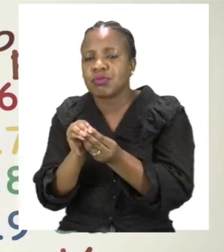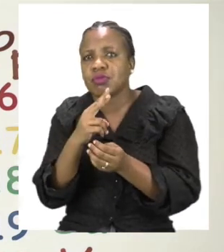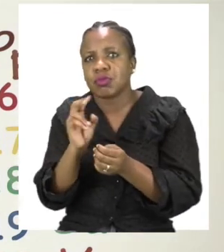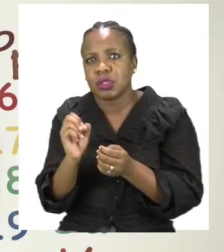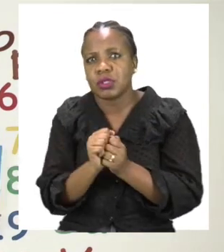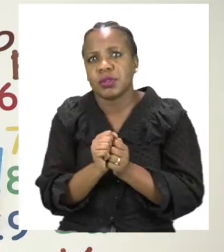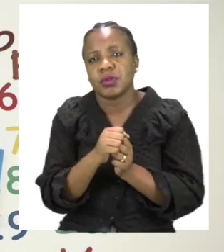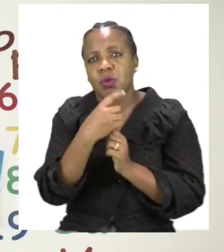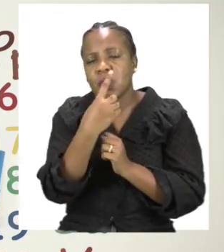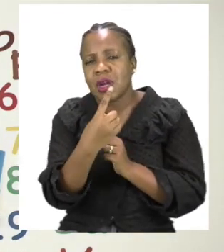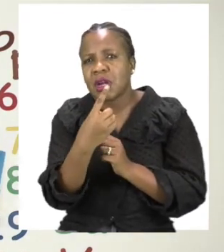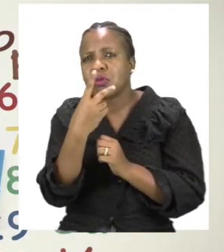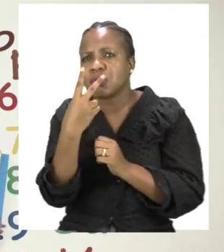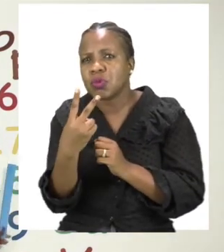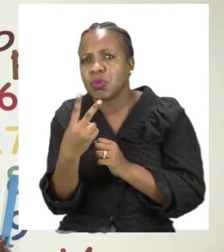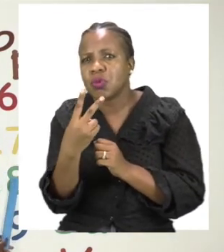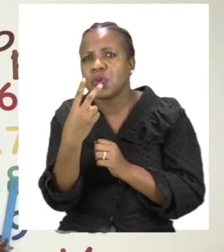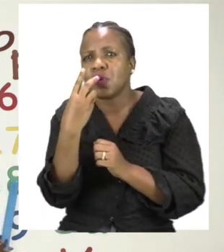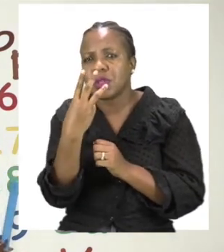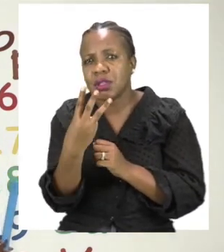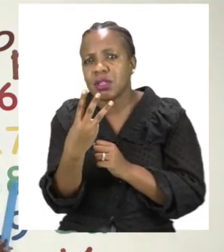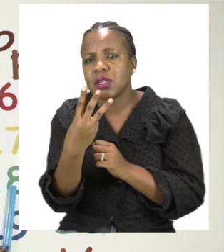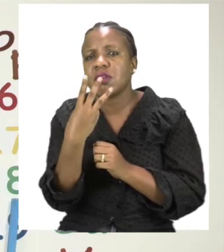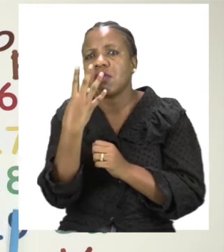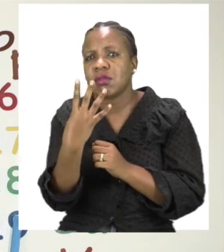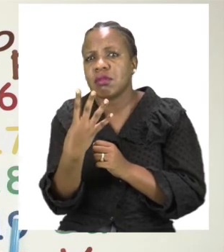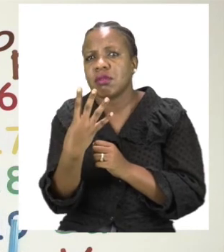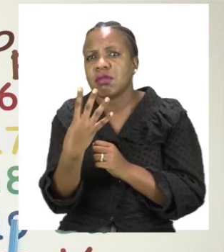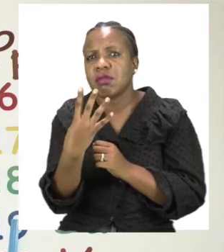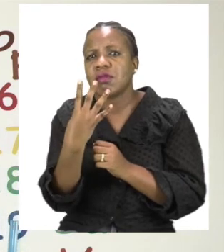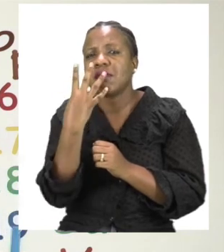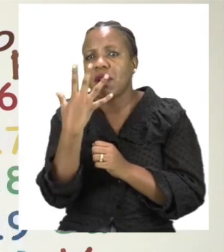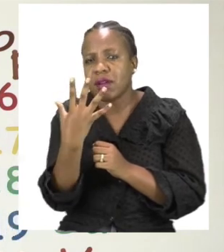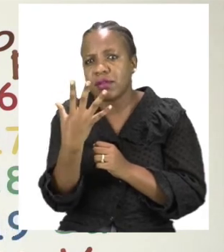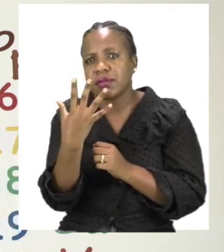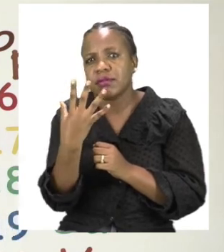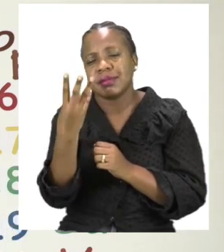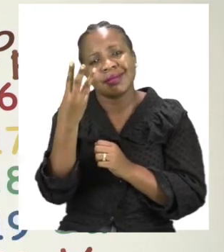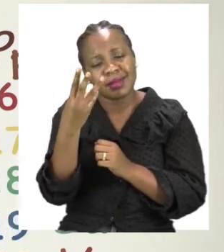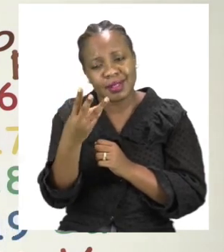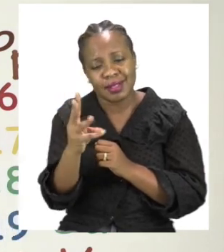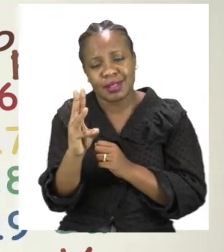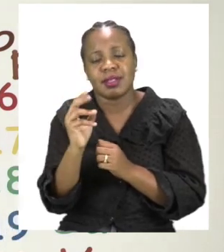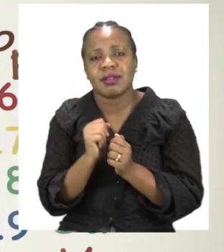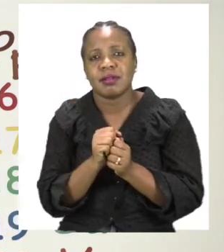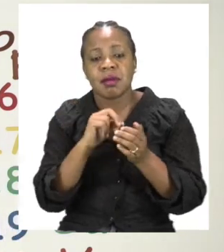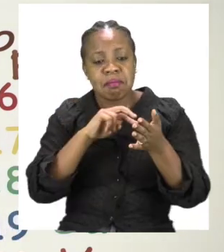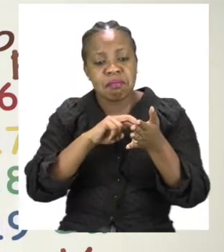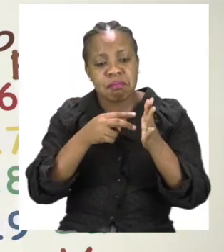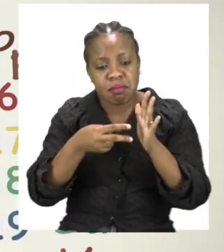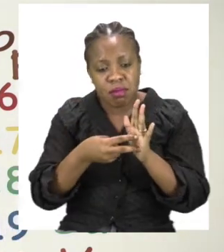2, 3, 4, 5, 6.